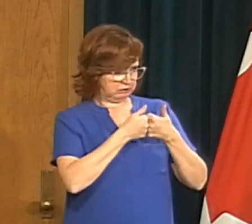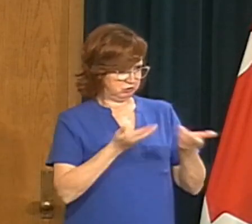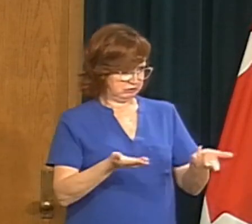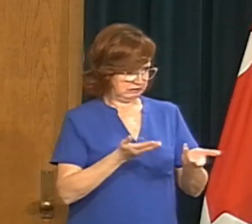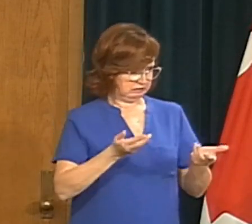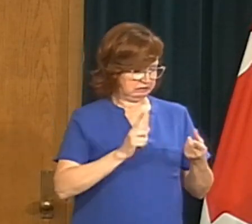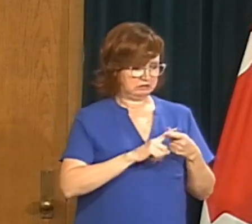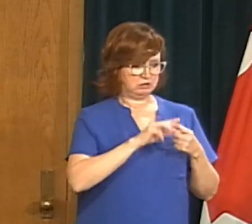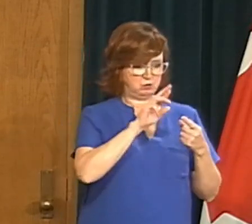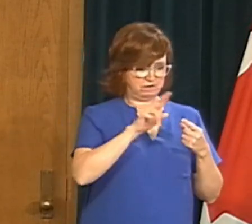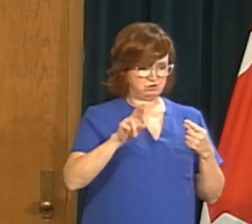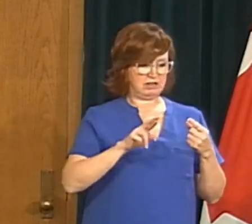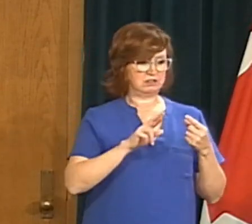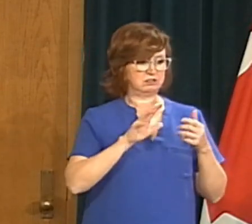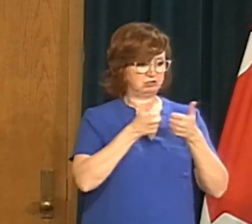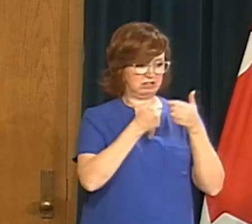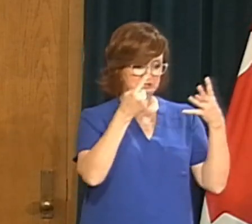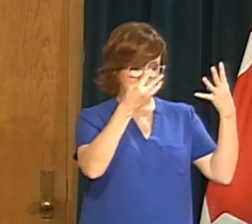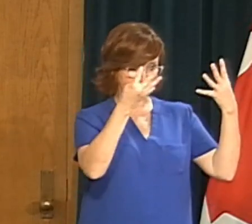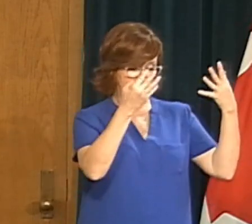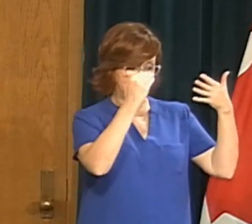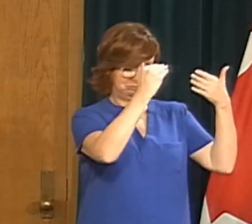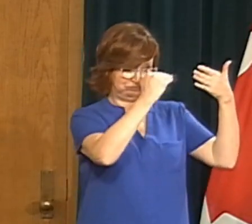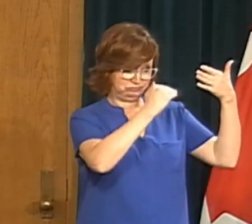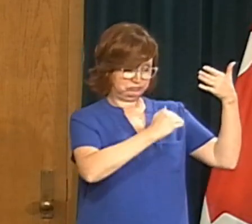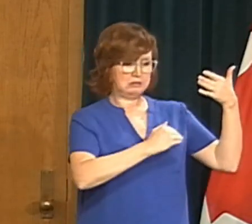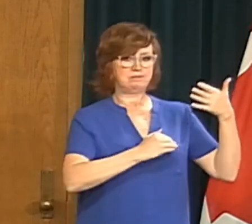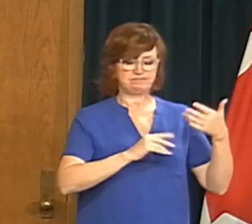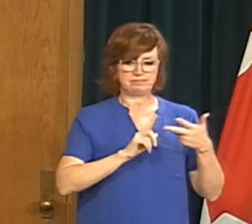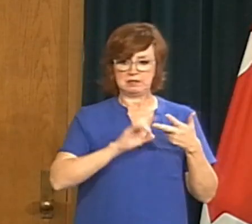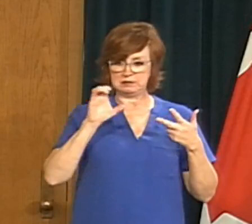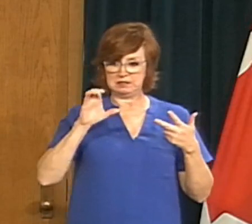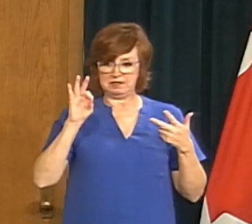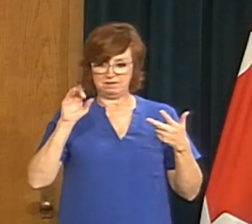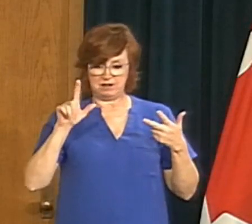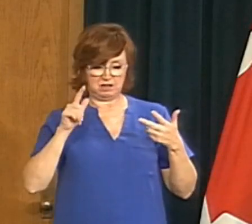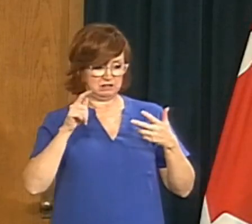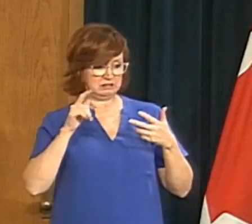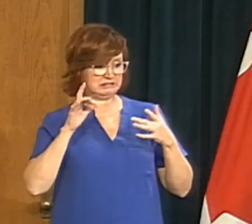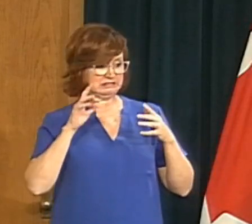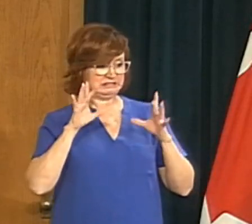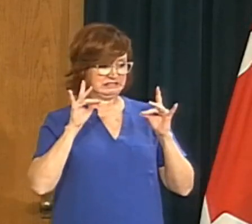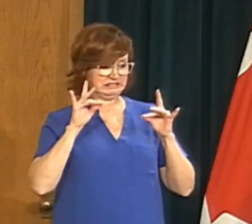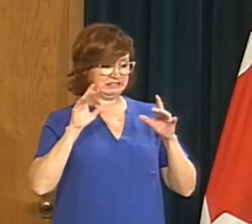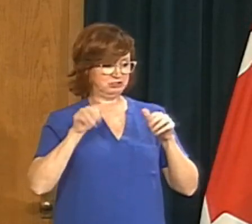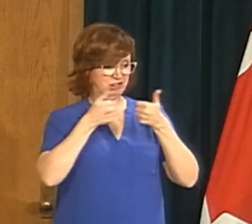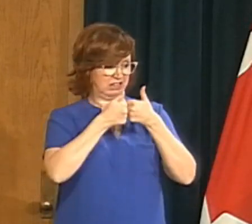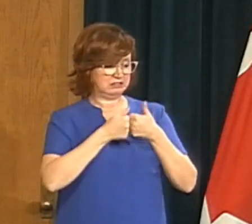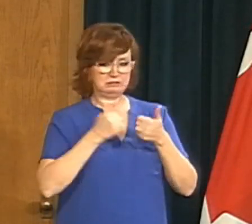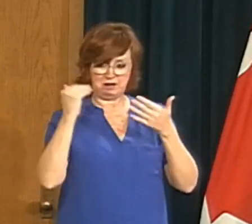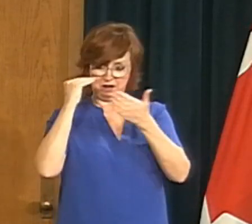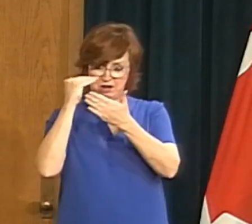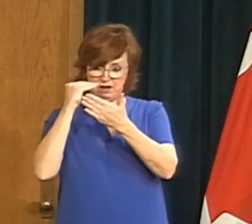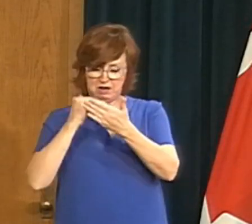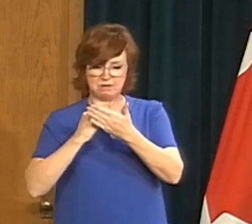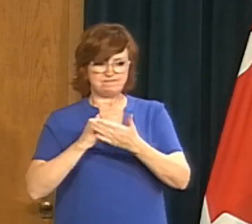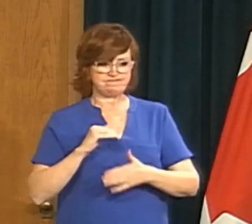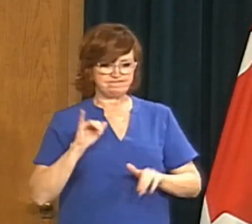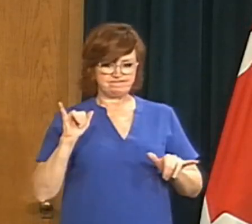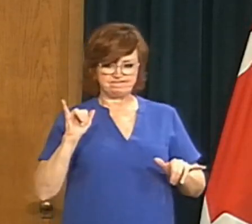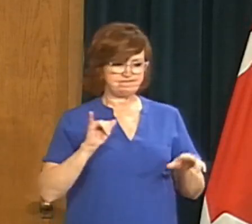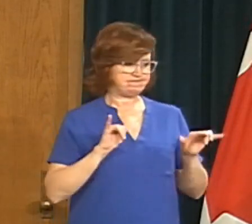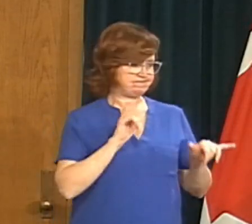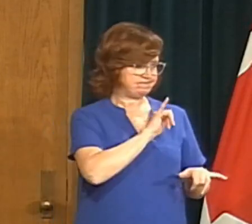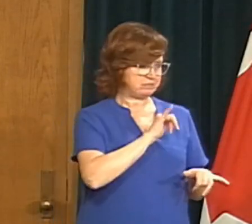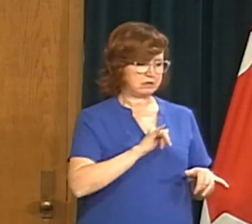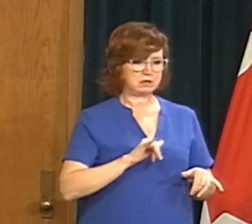Riders are facing, and some of the challenges that the CFL League is facing. And in this province, the Saskatchewan Rough Riders and the